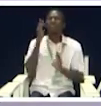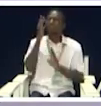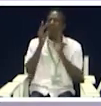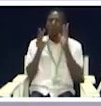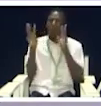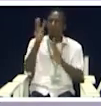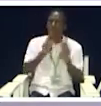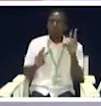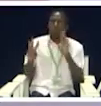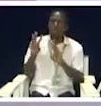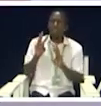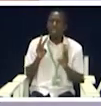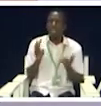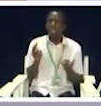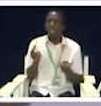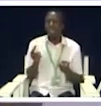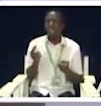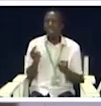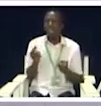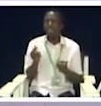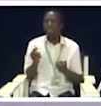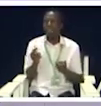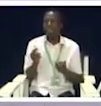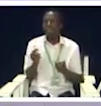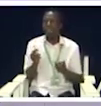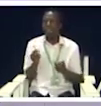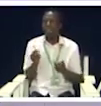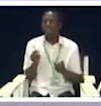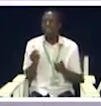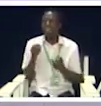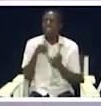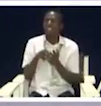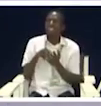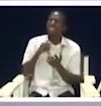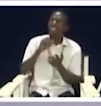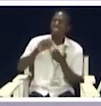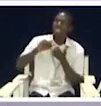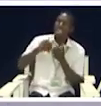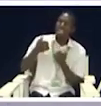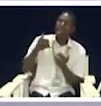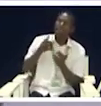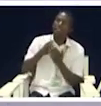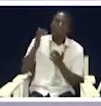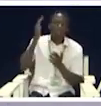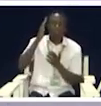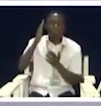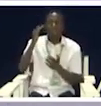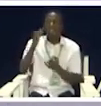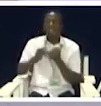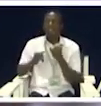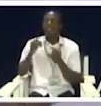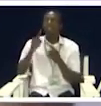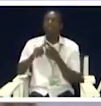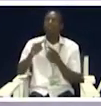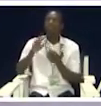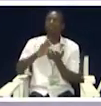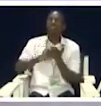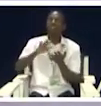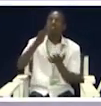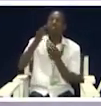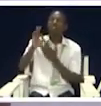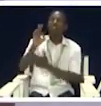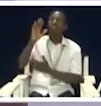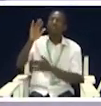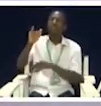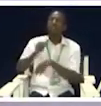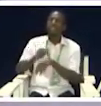for the next light up. That's what I'm discussing. Is this how this is all going to end? But to the glory of God, by the time we got to camp, I